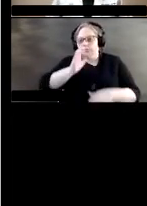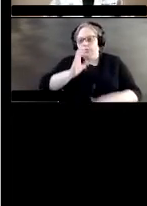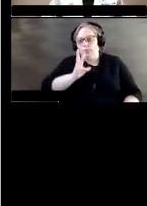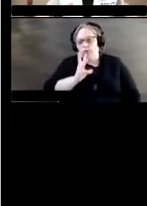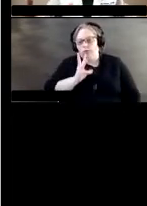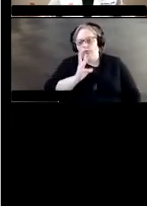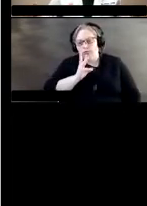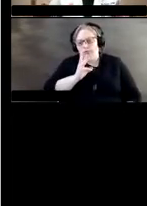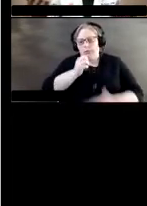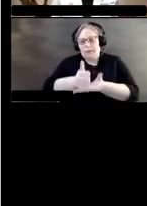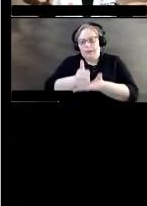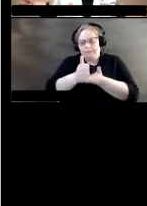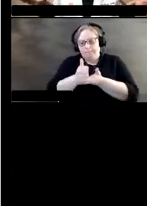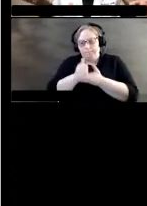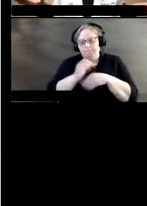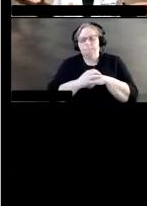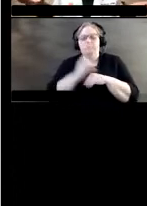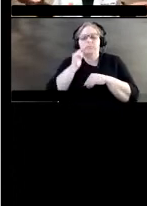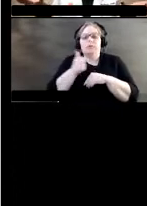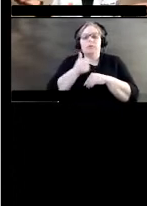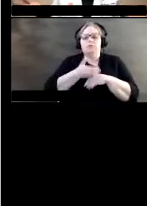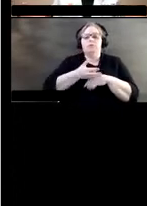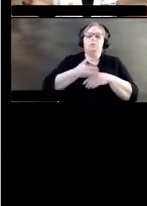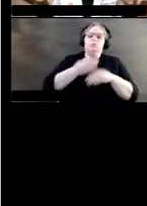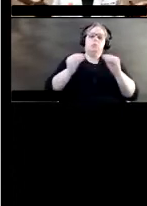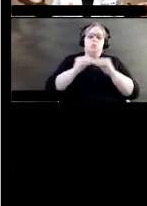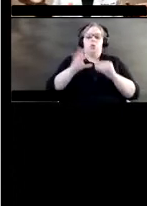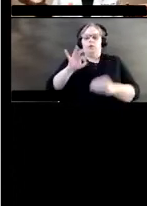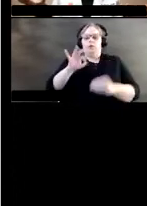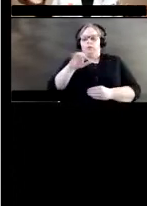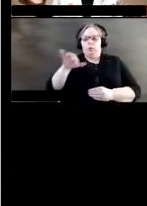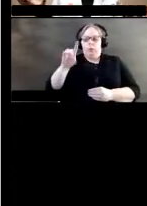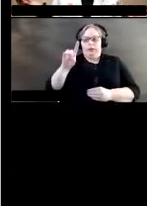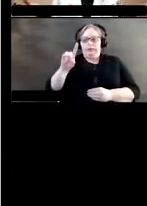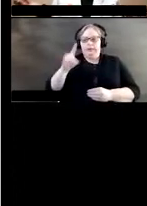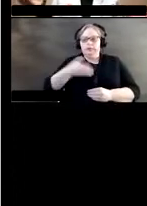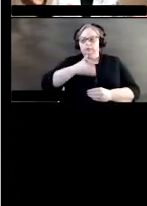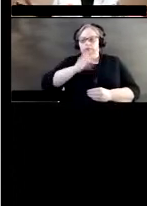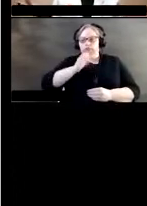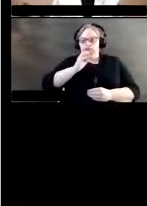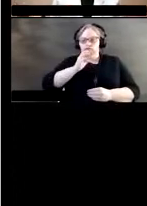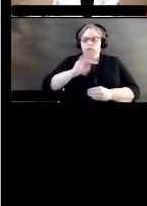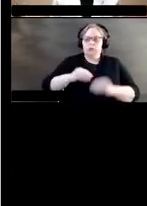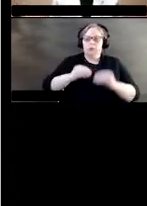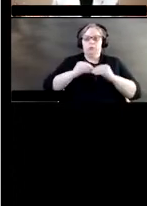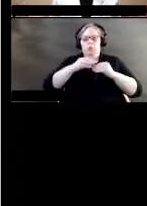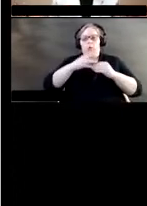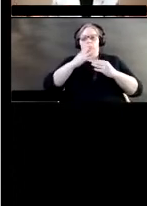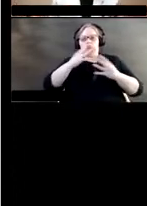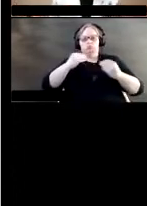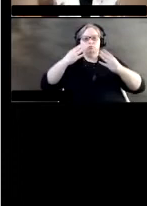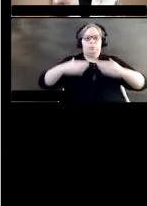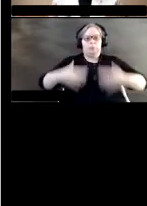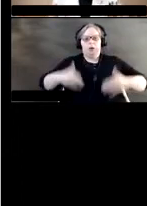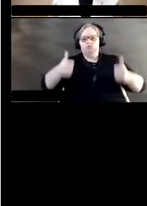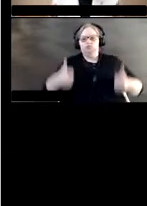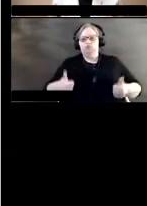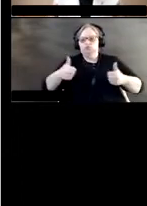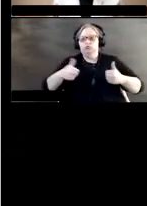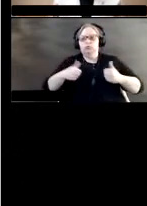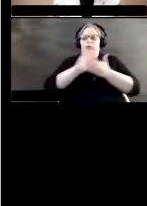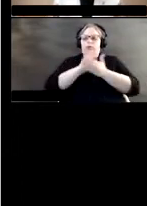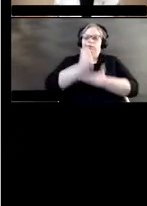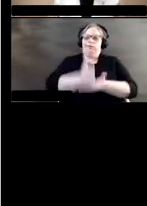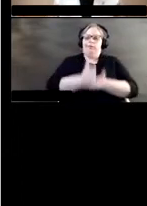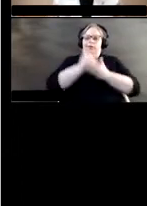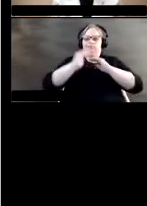you can increase your overall fluid balance and increase that hydration, you can stabilize that naturally without getting